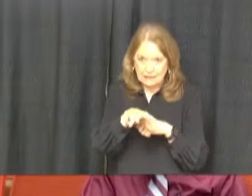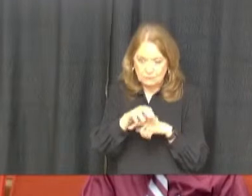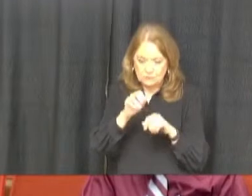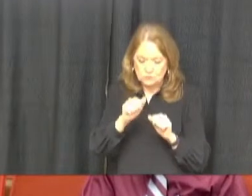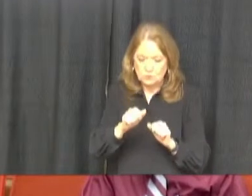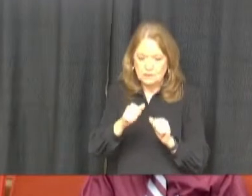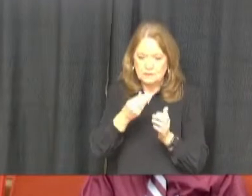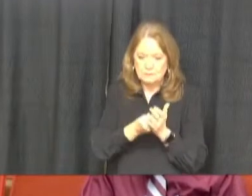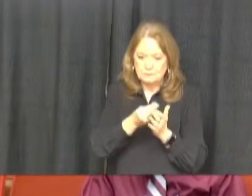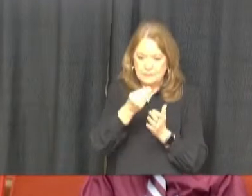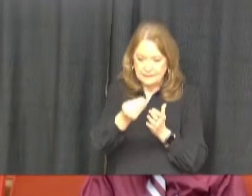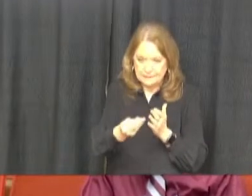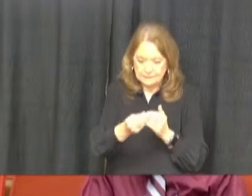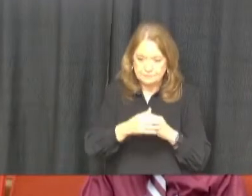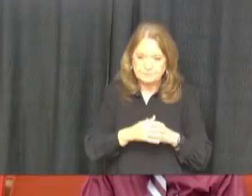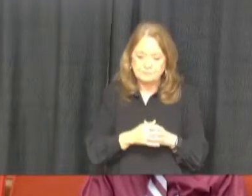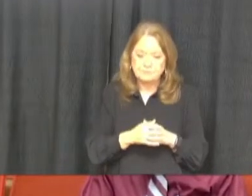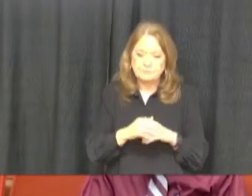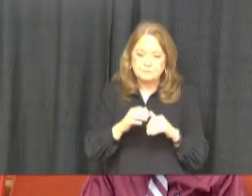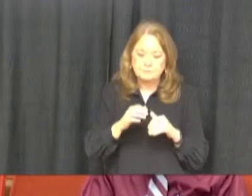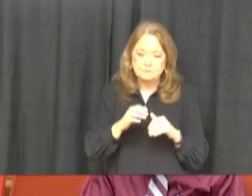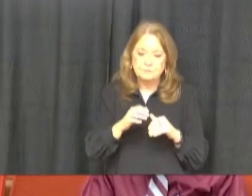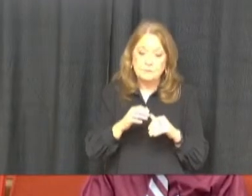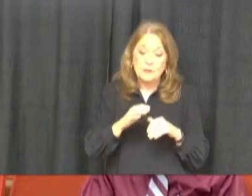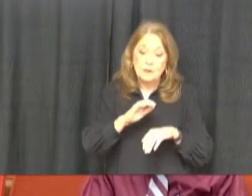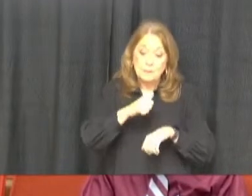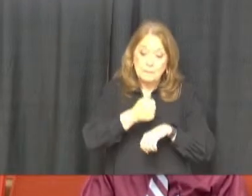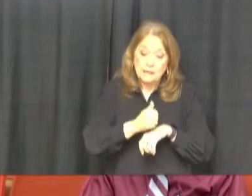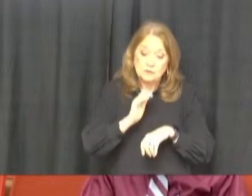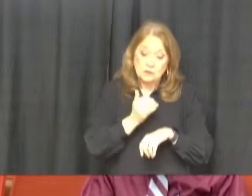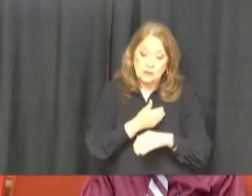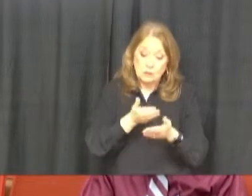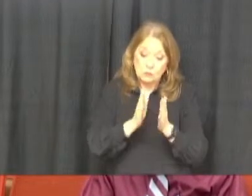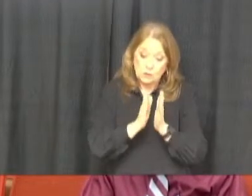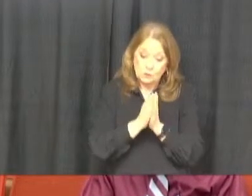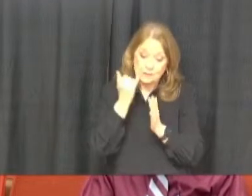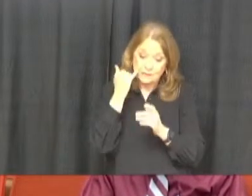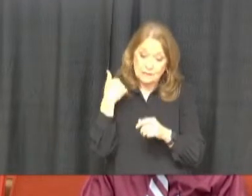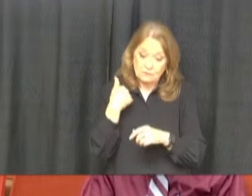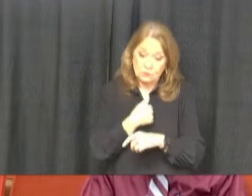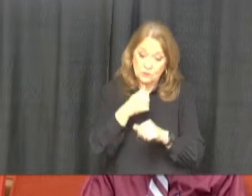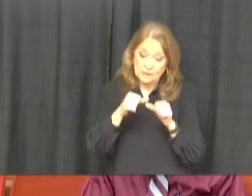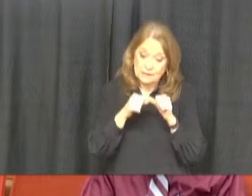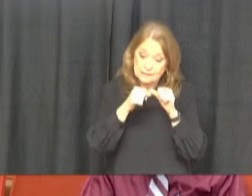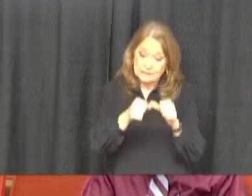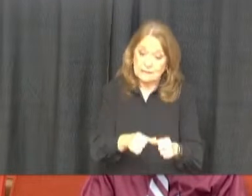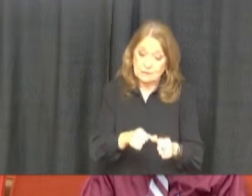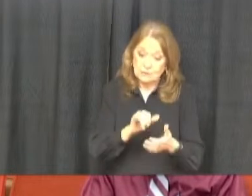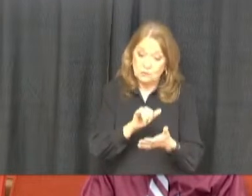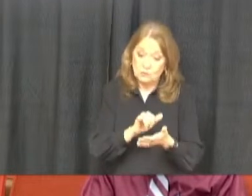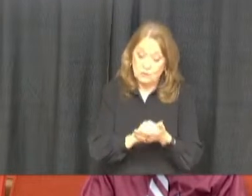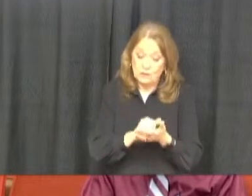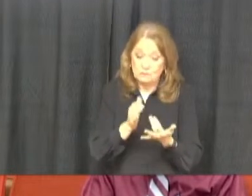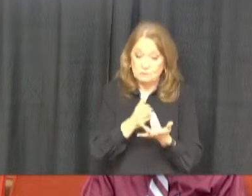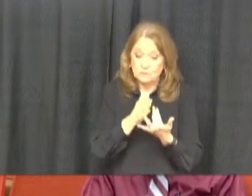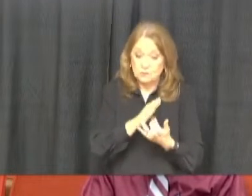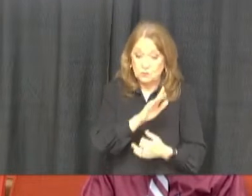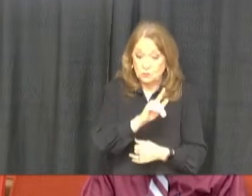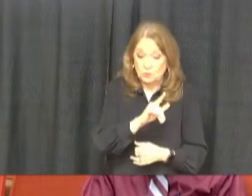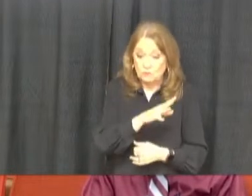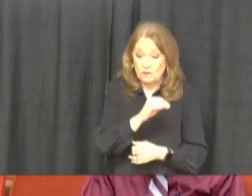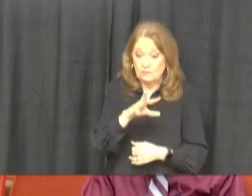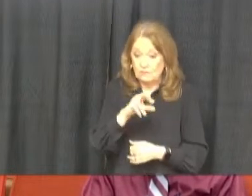afford based on our request with the grant. If we continue that, somewhere between $25,000